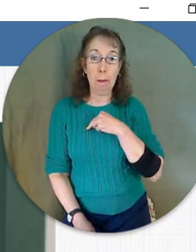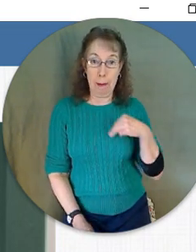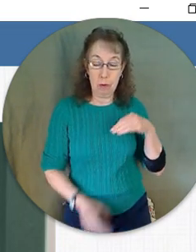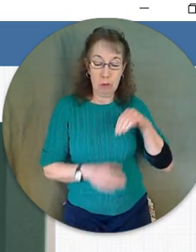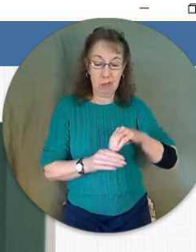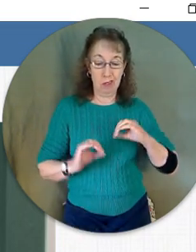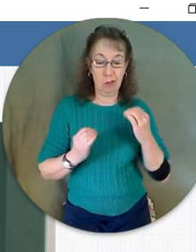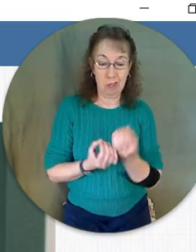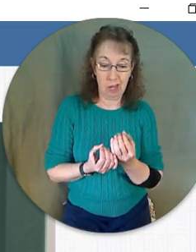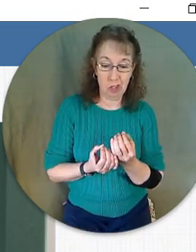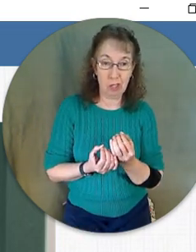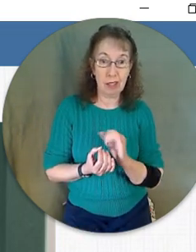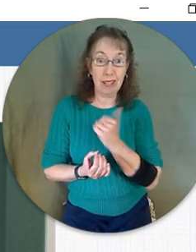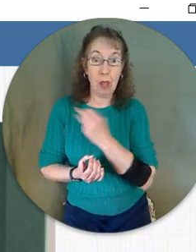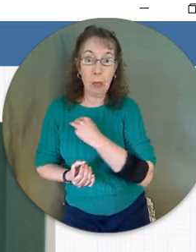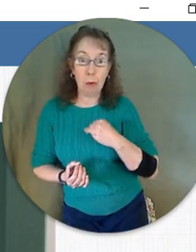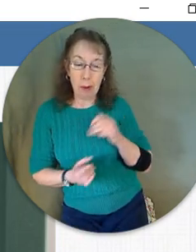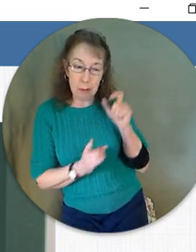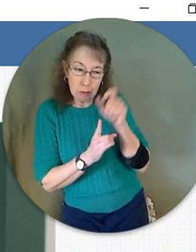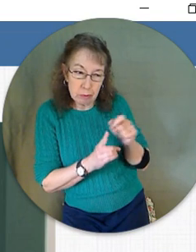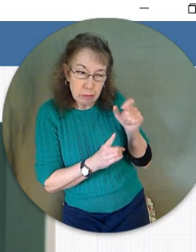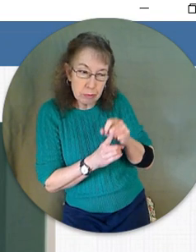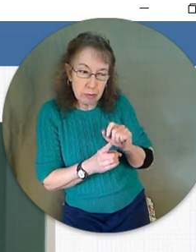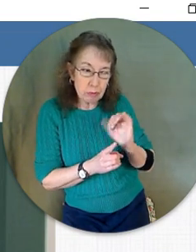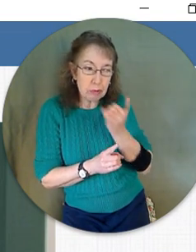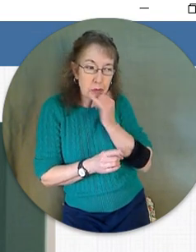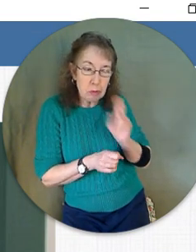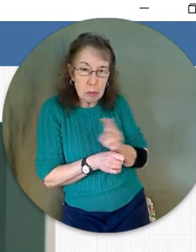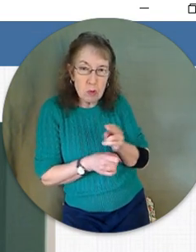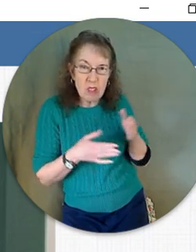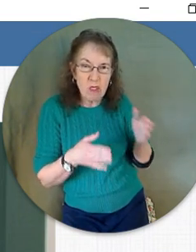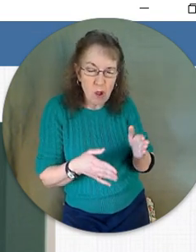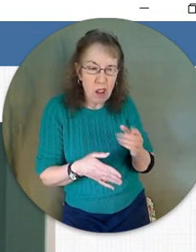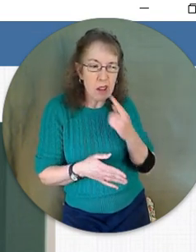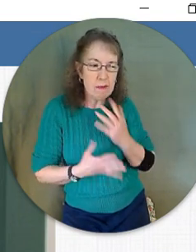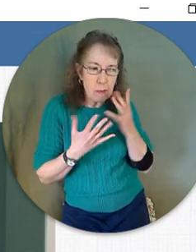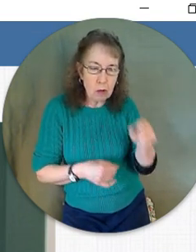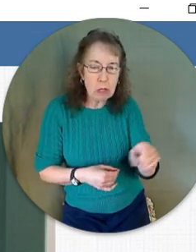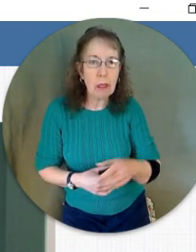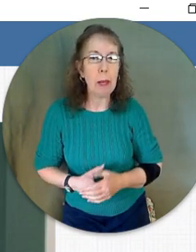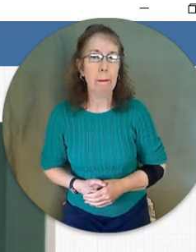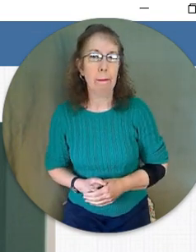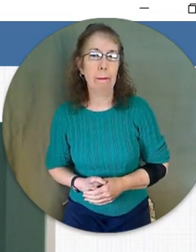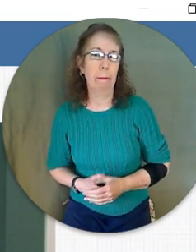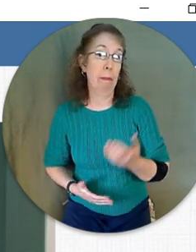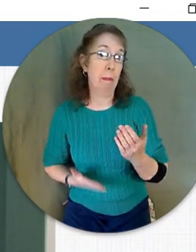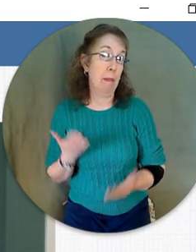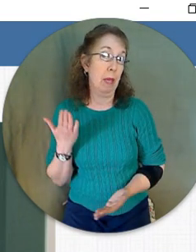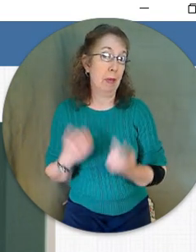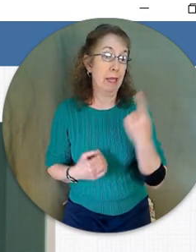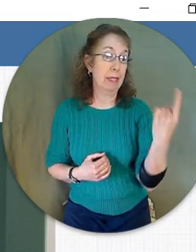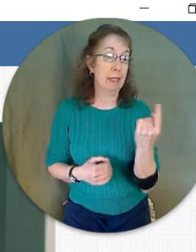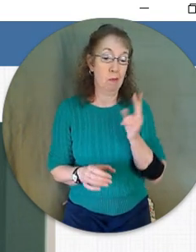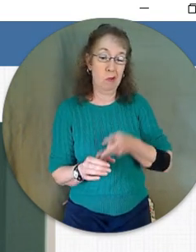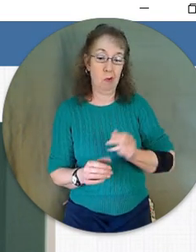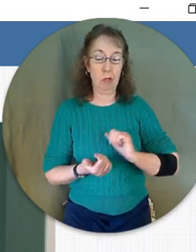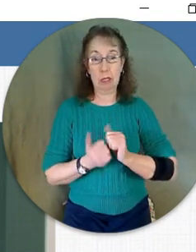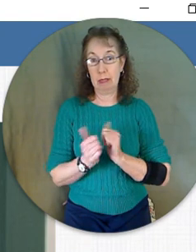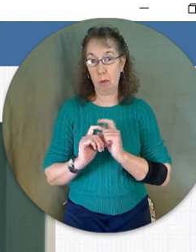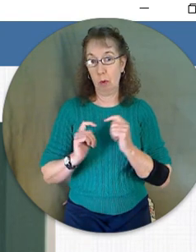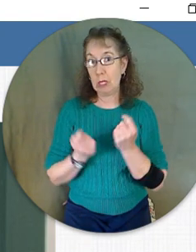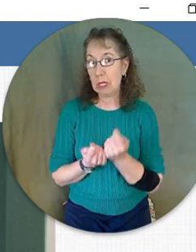are harassed in an abusive and humiliating way. So this may be when someone joins a sports